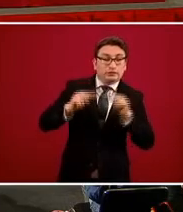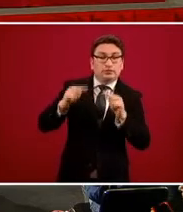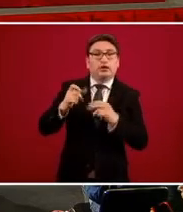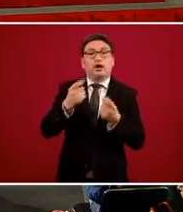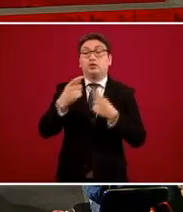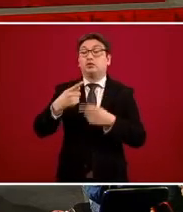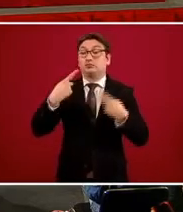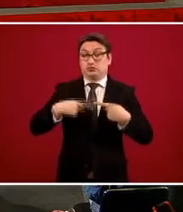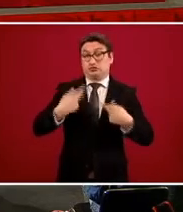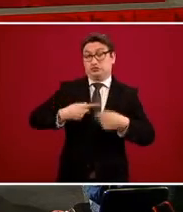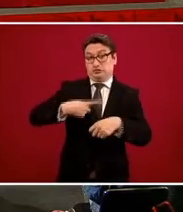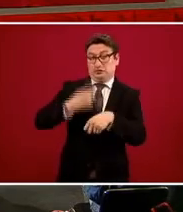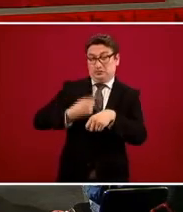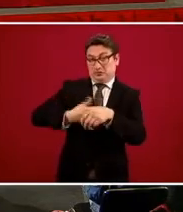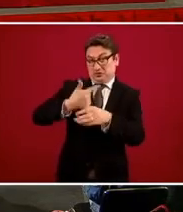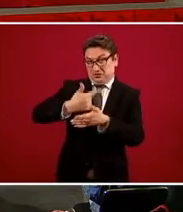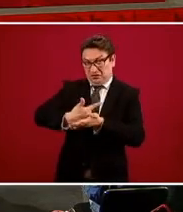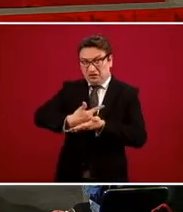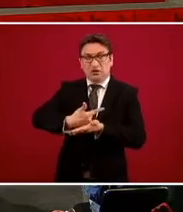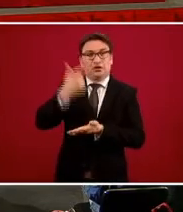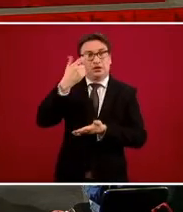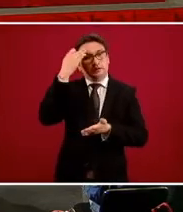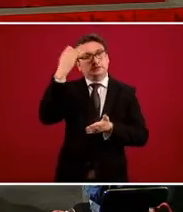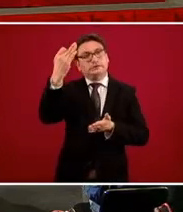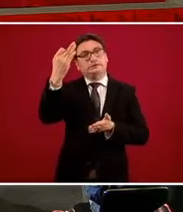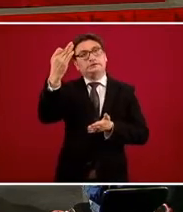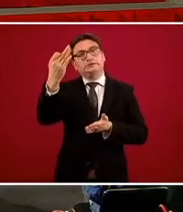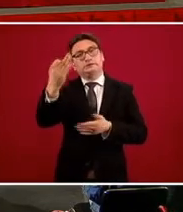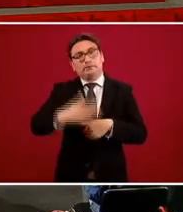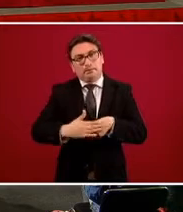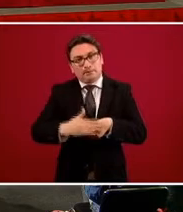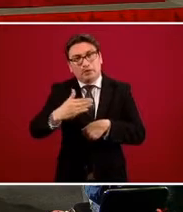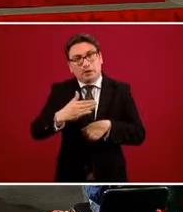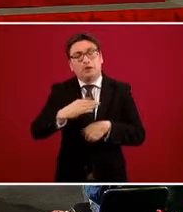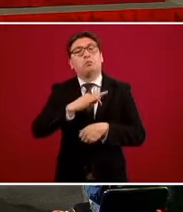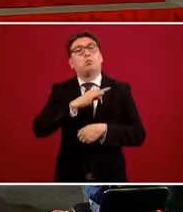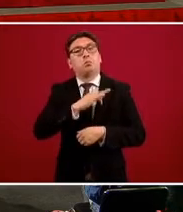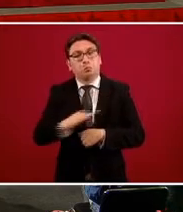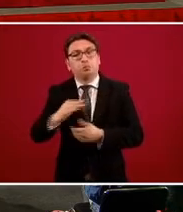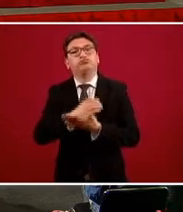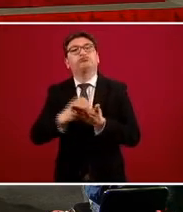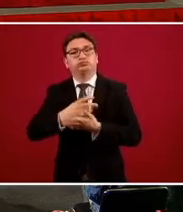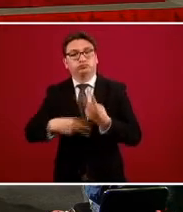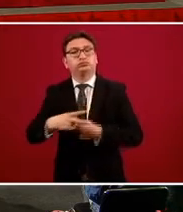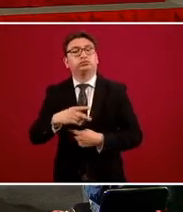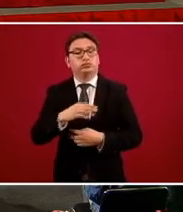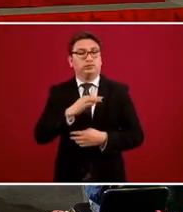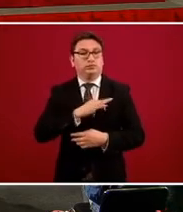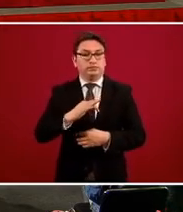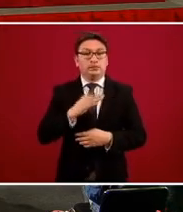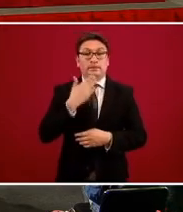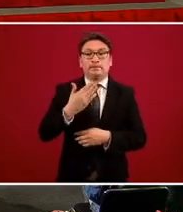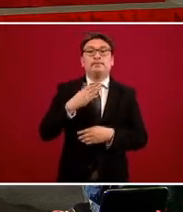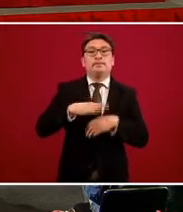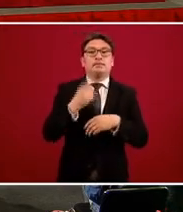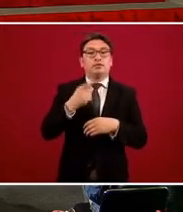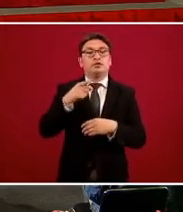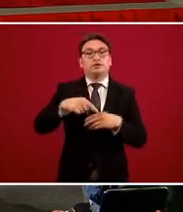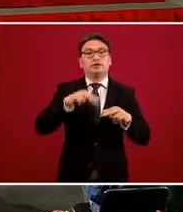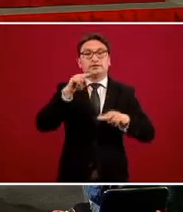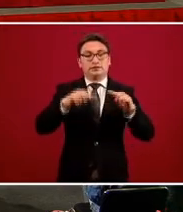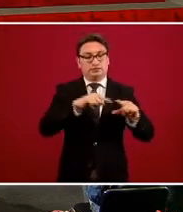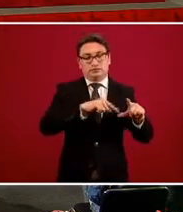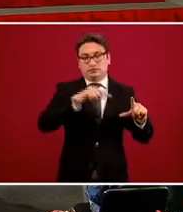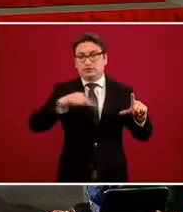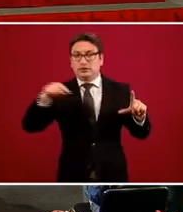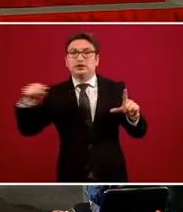of the people who have the severe version of the disease, even though it takes them a lot longer, but both of